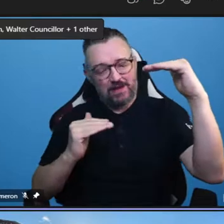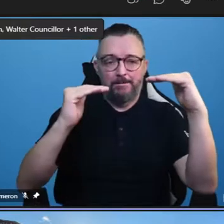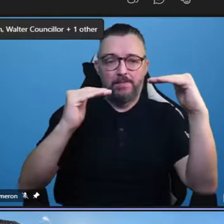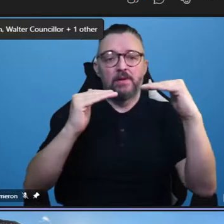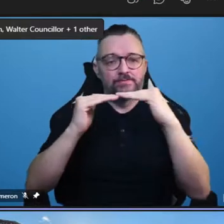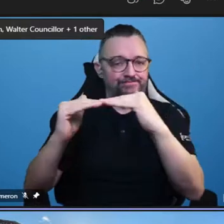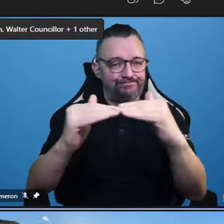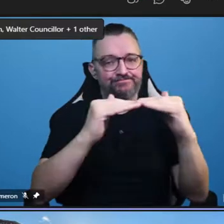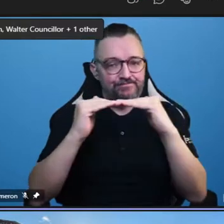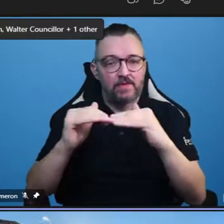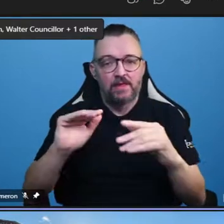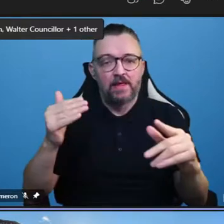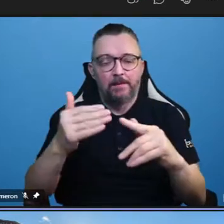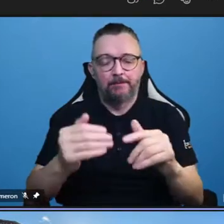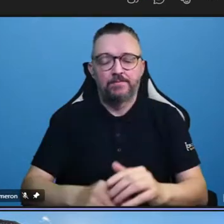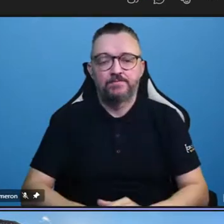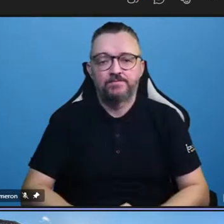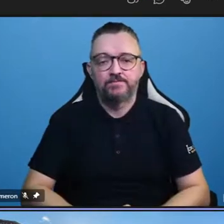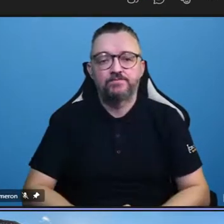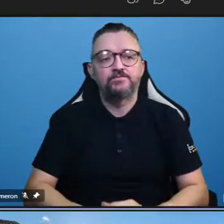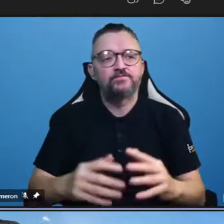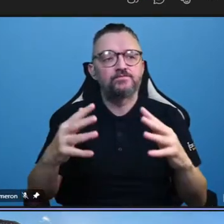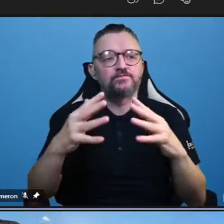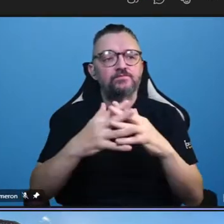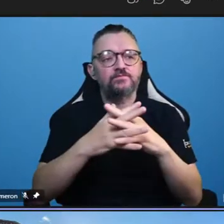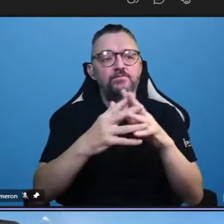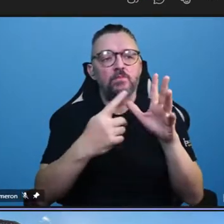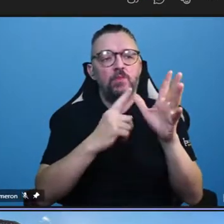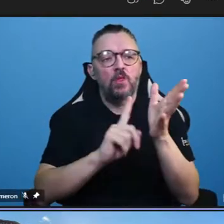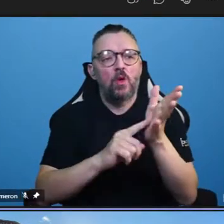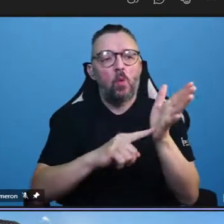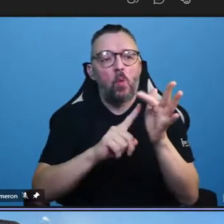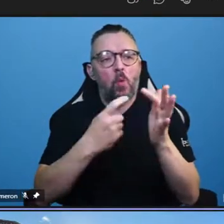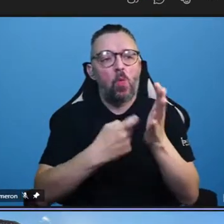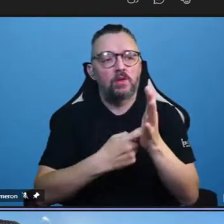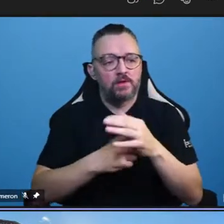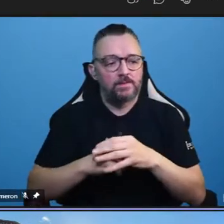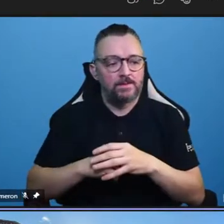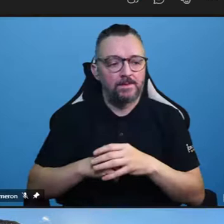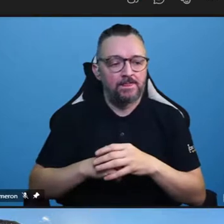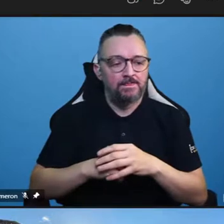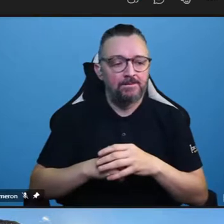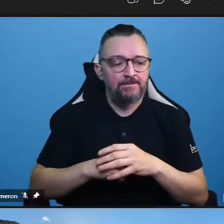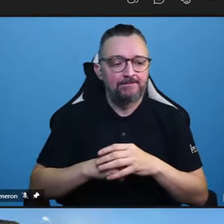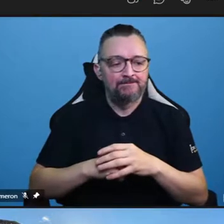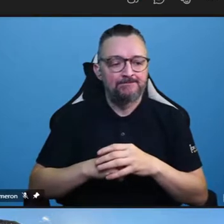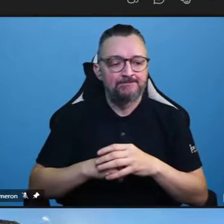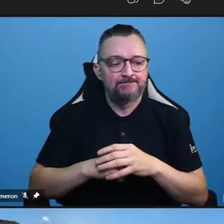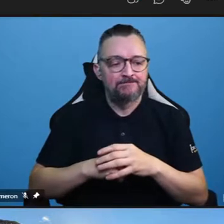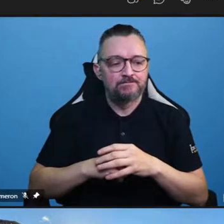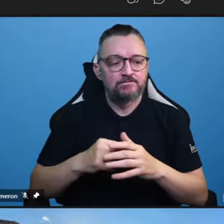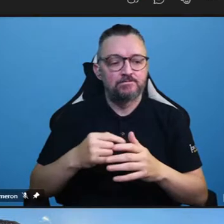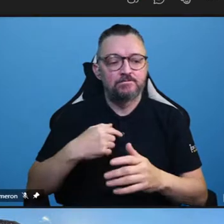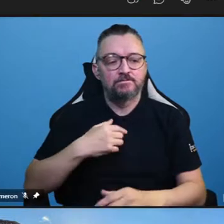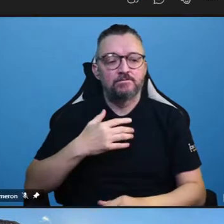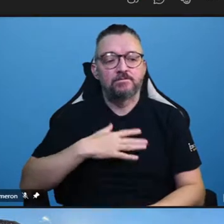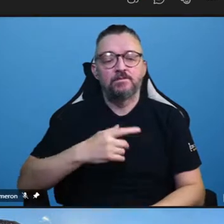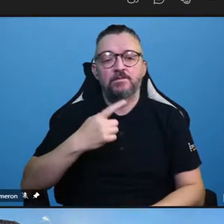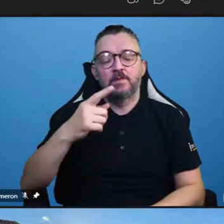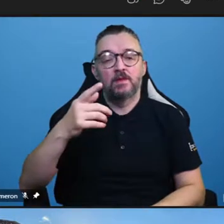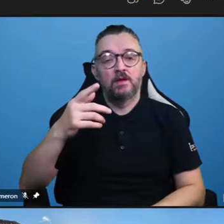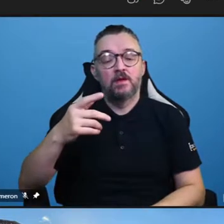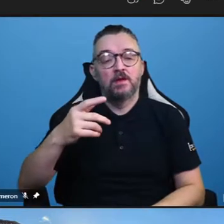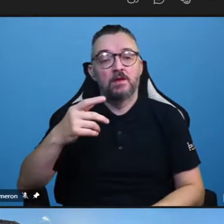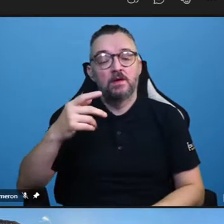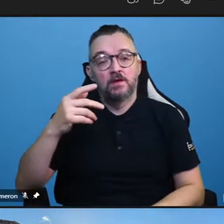Okay, thank you. And Walter. Yeah, thanks, Chair. Again, I'd like to say I think the council have done an